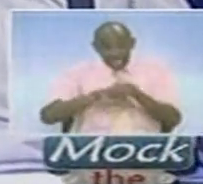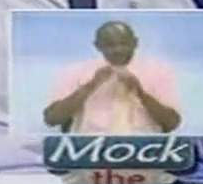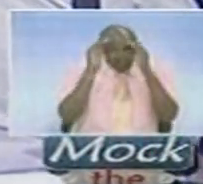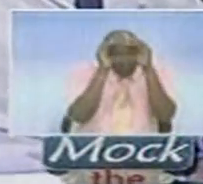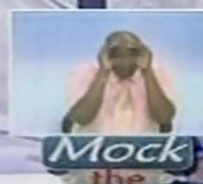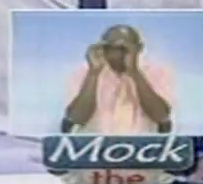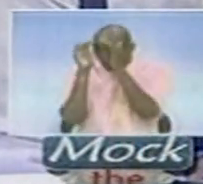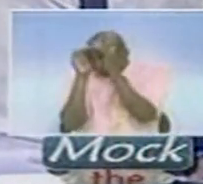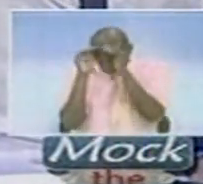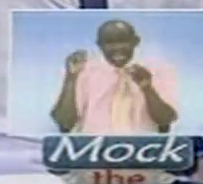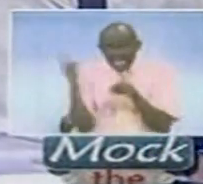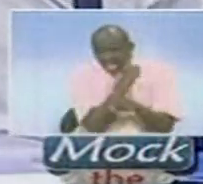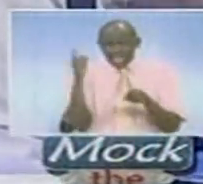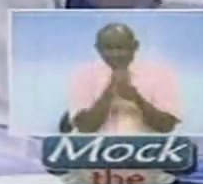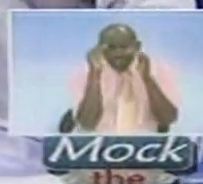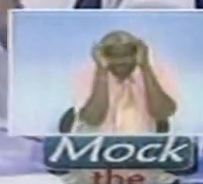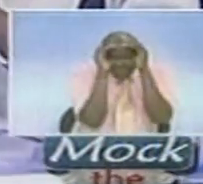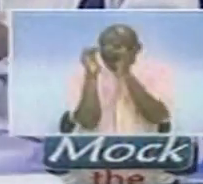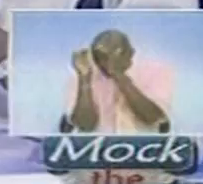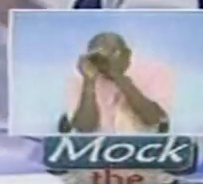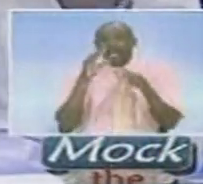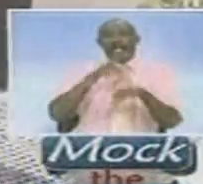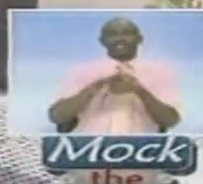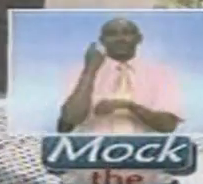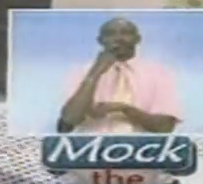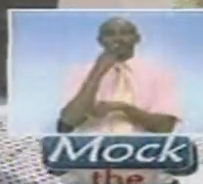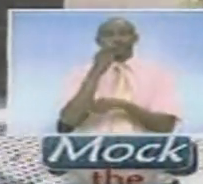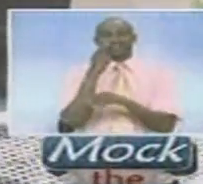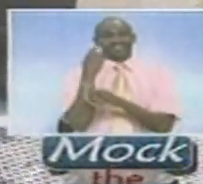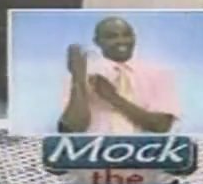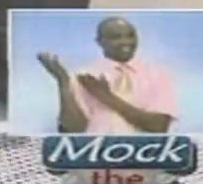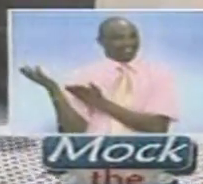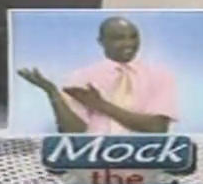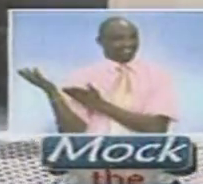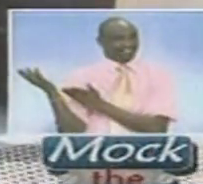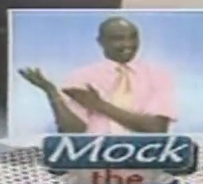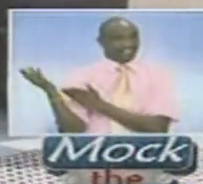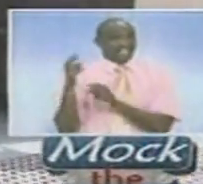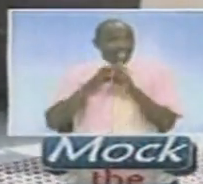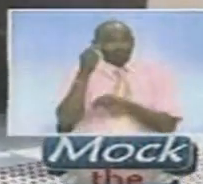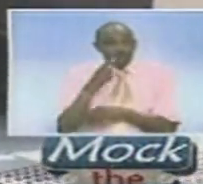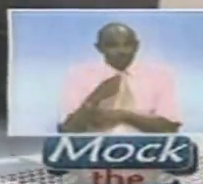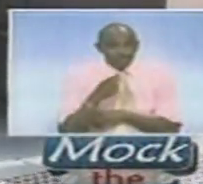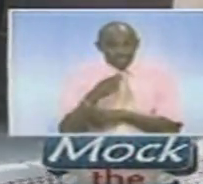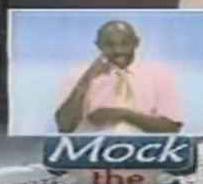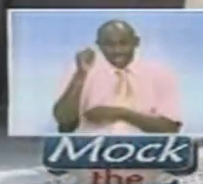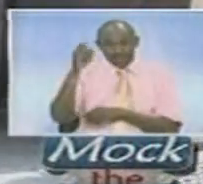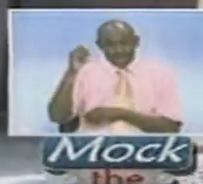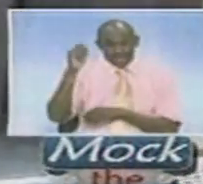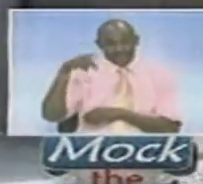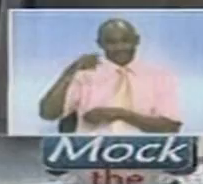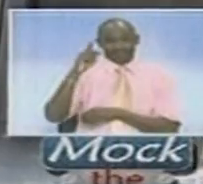through hundreds of thousands of windows, they managed to get this guy. His name is Deepak